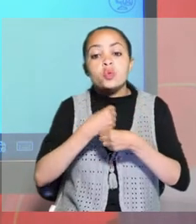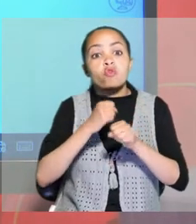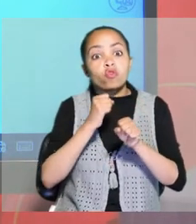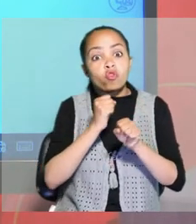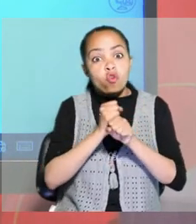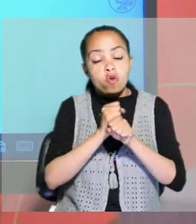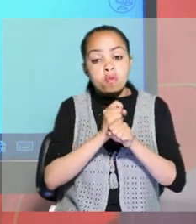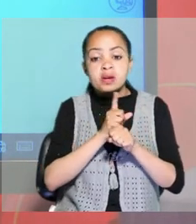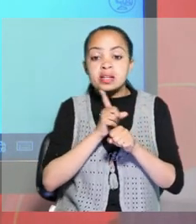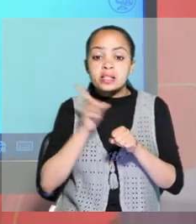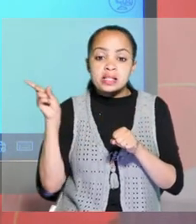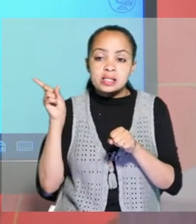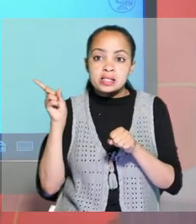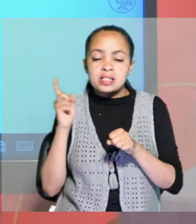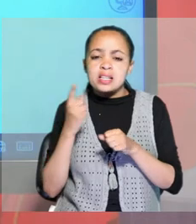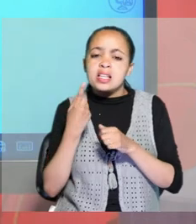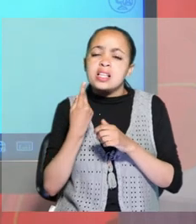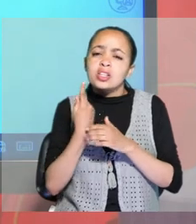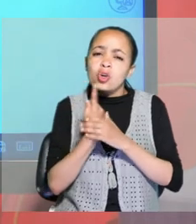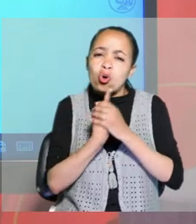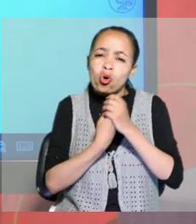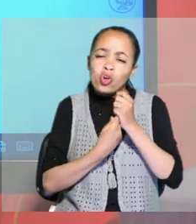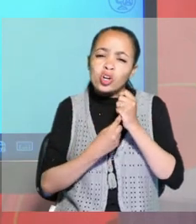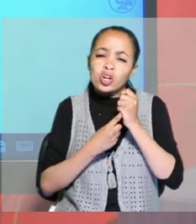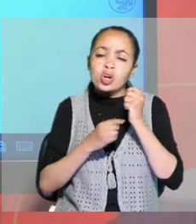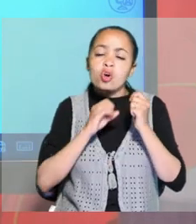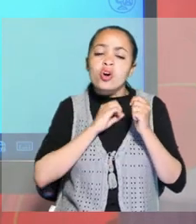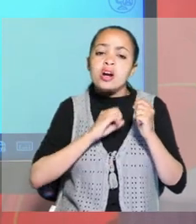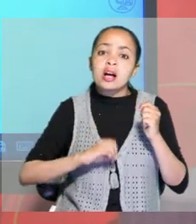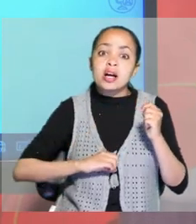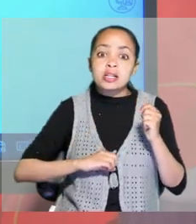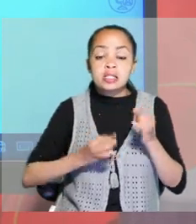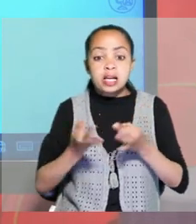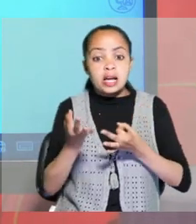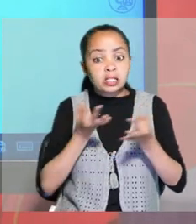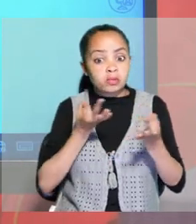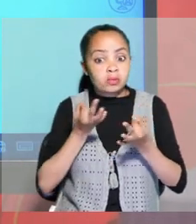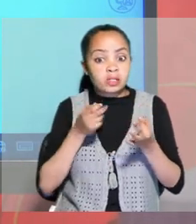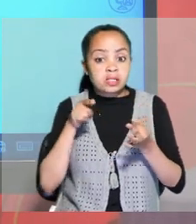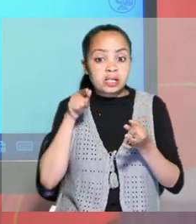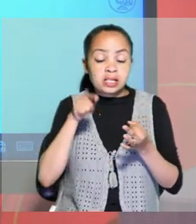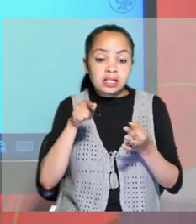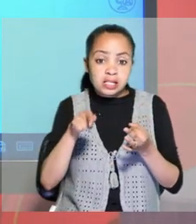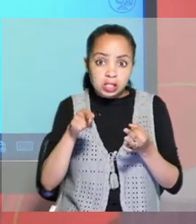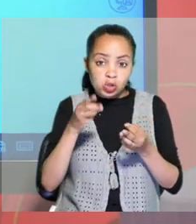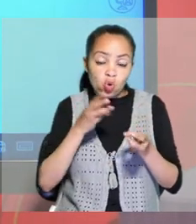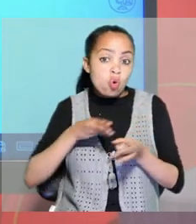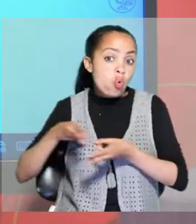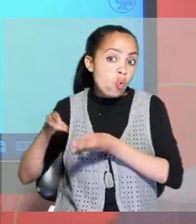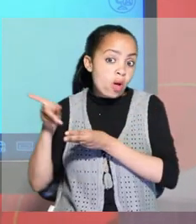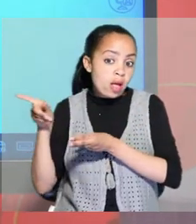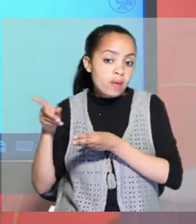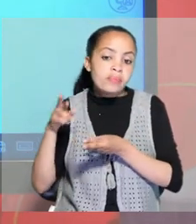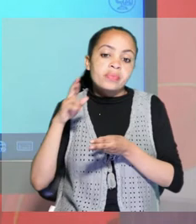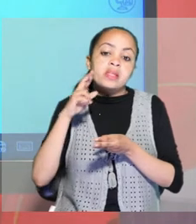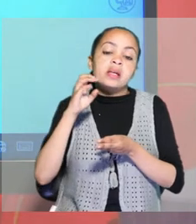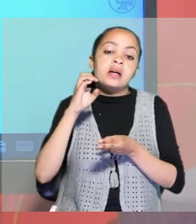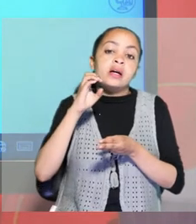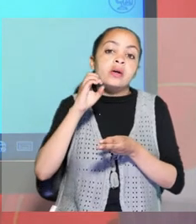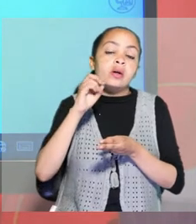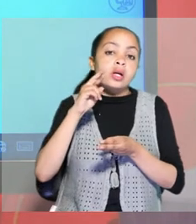one. The only organ that can express the genetic material in this manner is